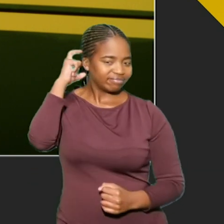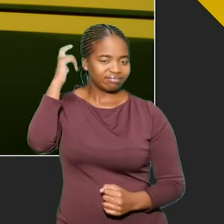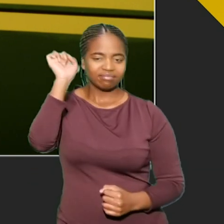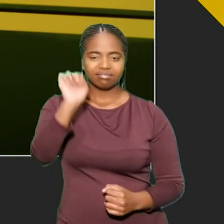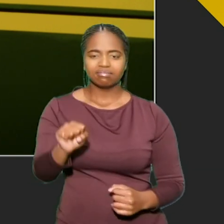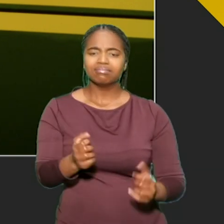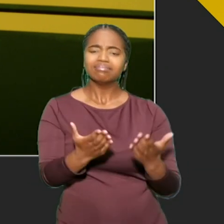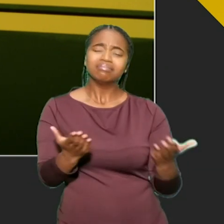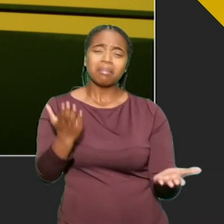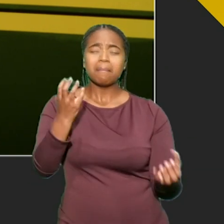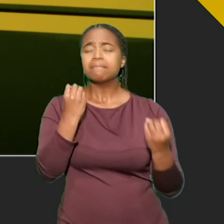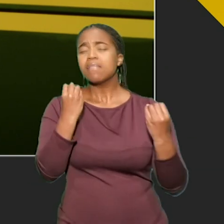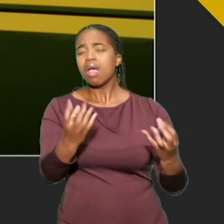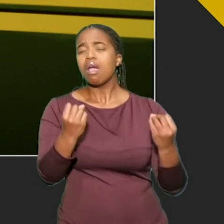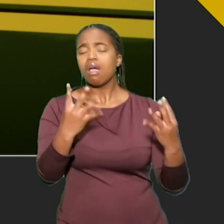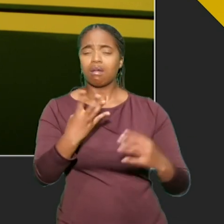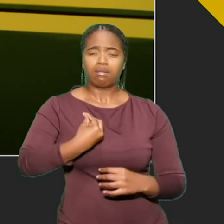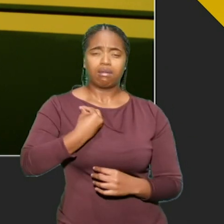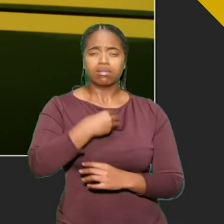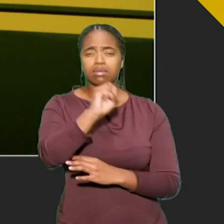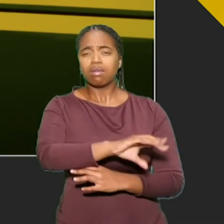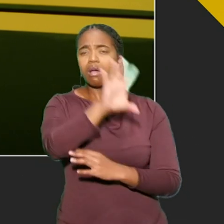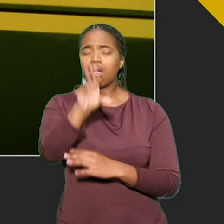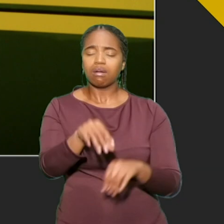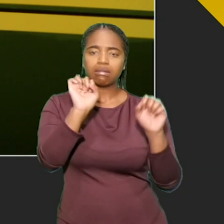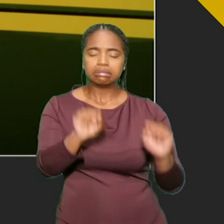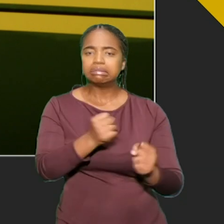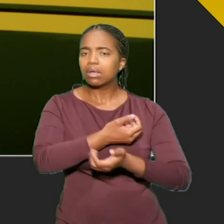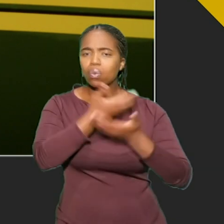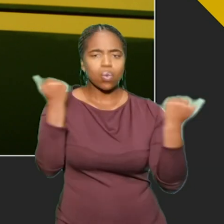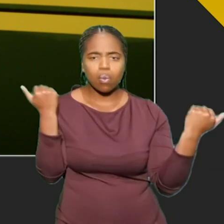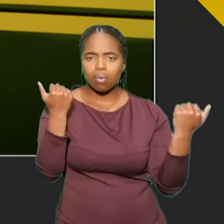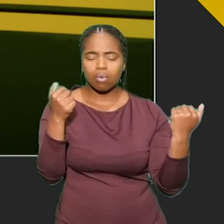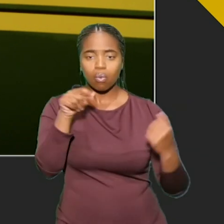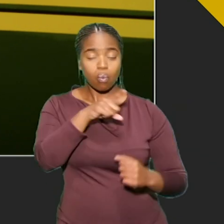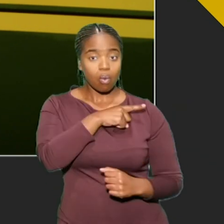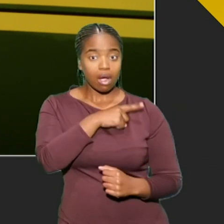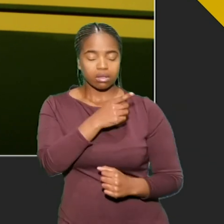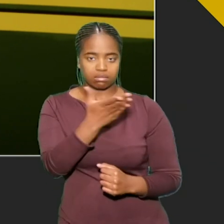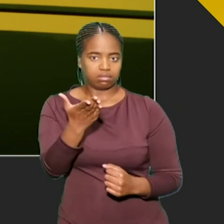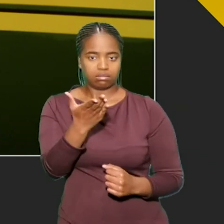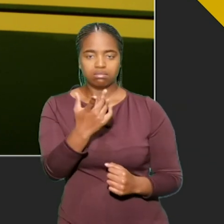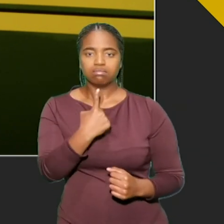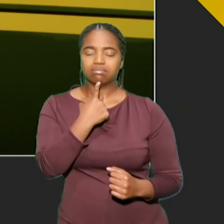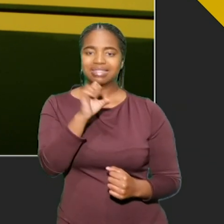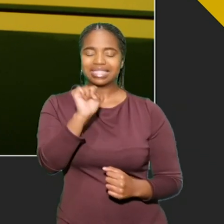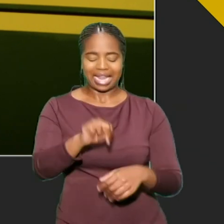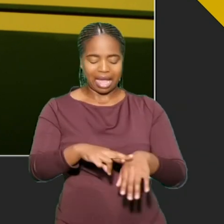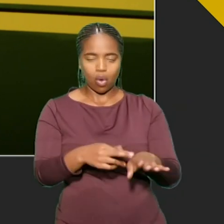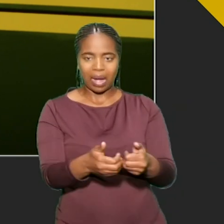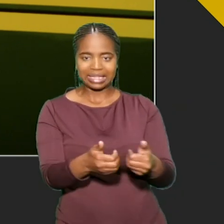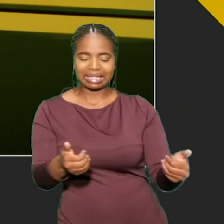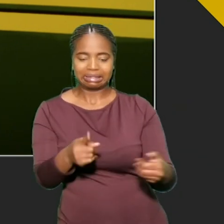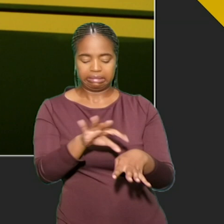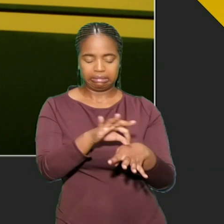of course, many young South Africans do not know that they are unknowingly victims of what we call apartheid